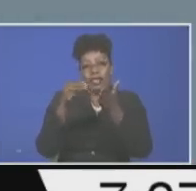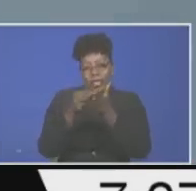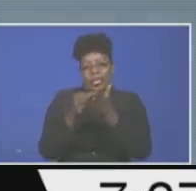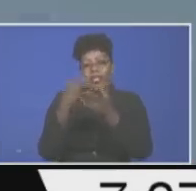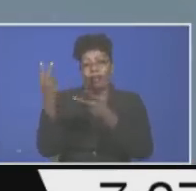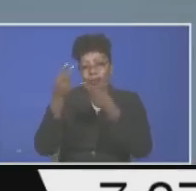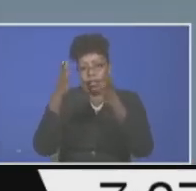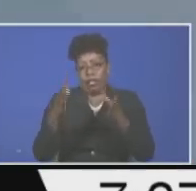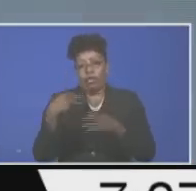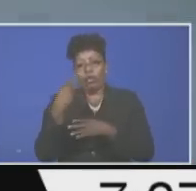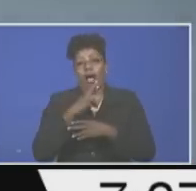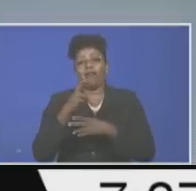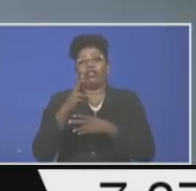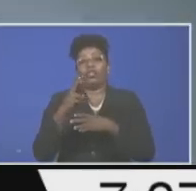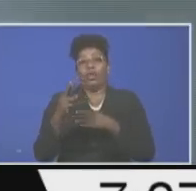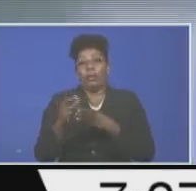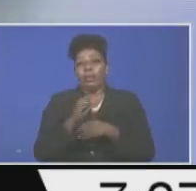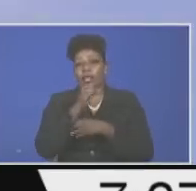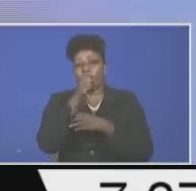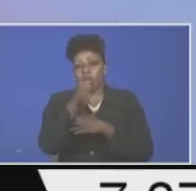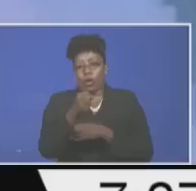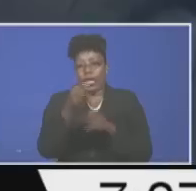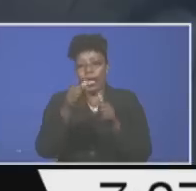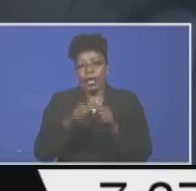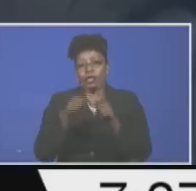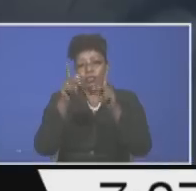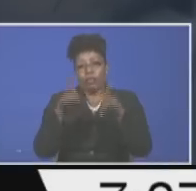must ensure that everyone is safe.